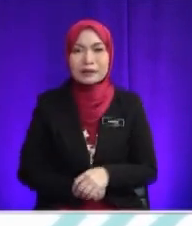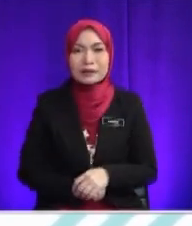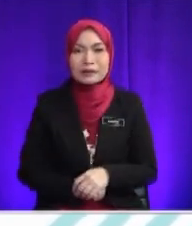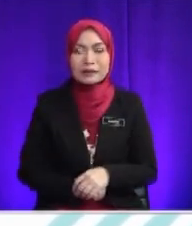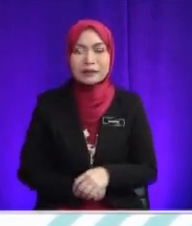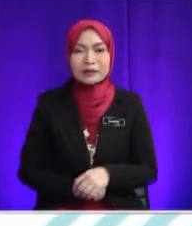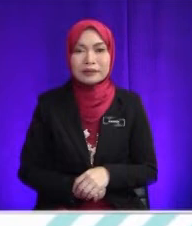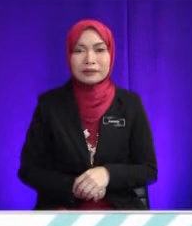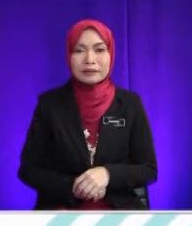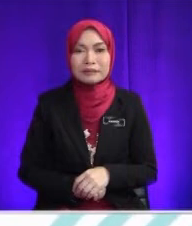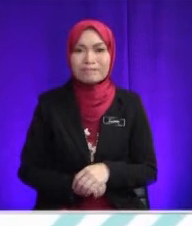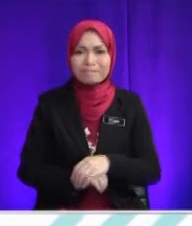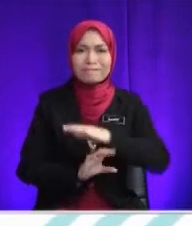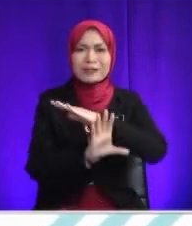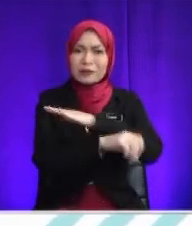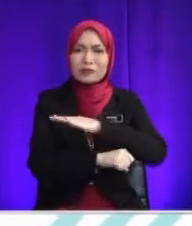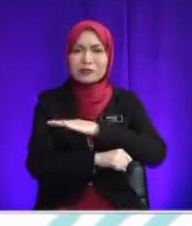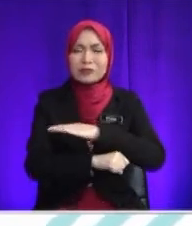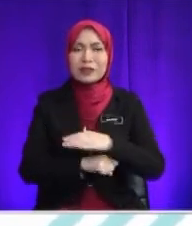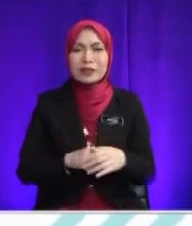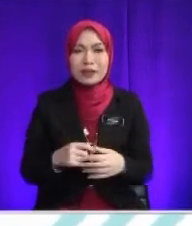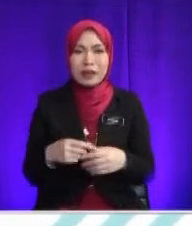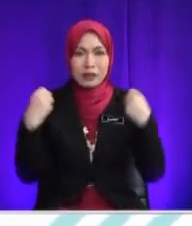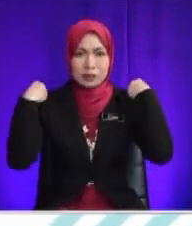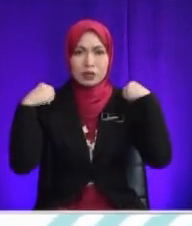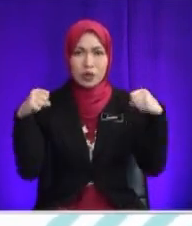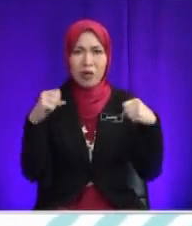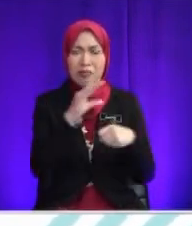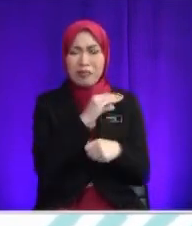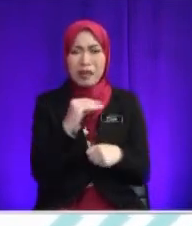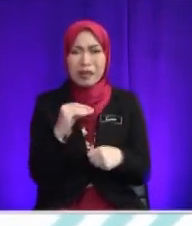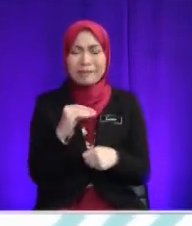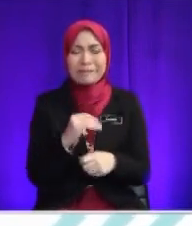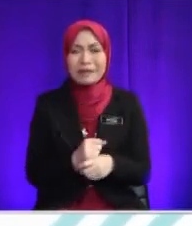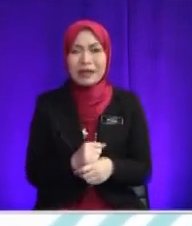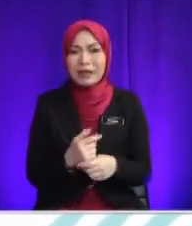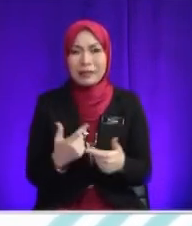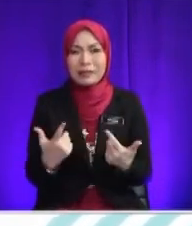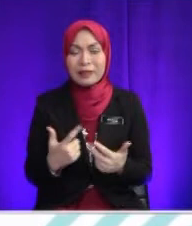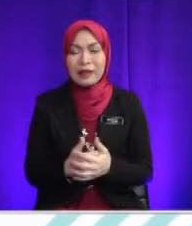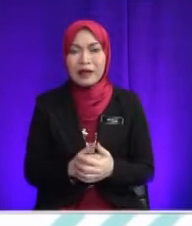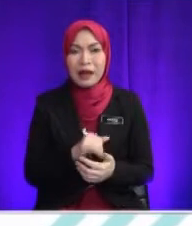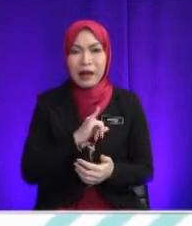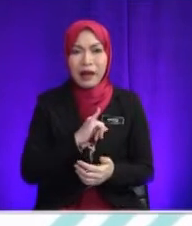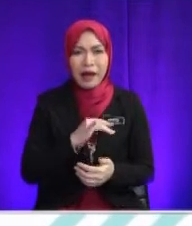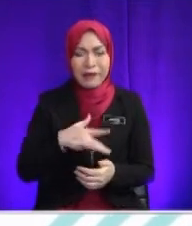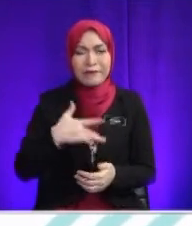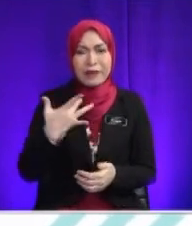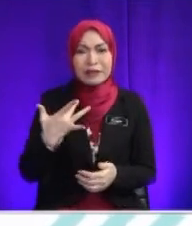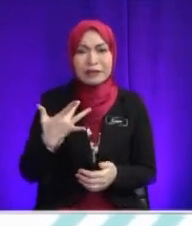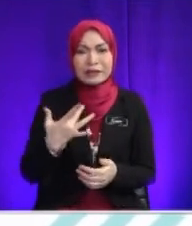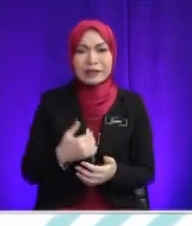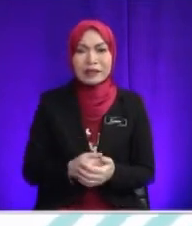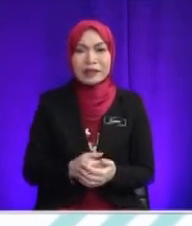burglary, shoplifting, that kind of thing. I don't think they're too violent. Still, we should probably make sure we keep the doors and